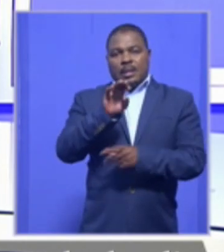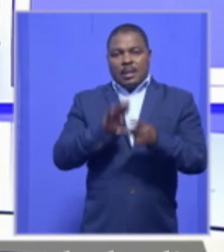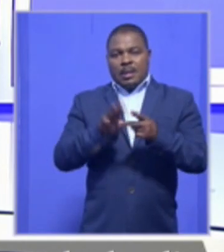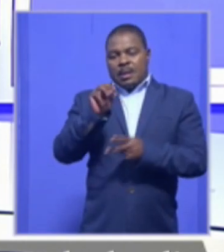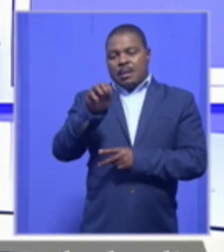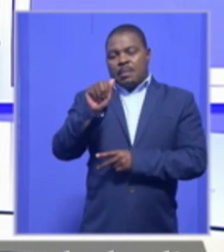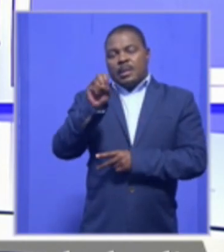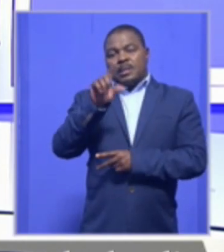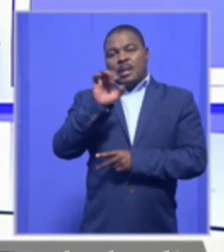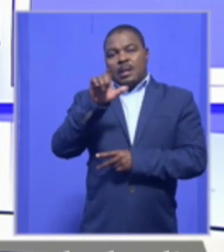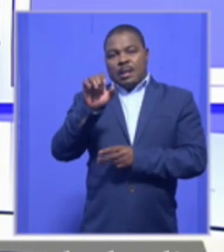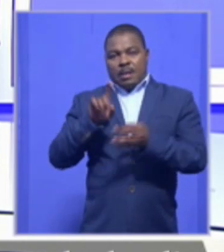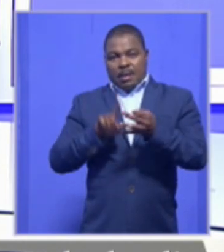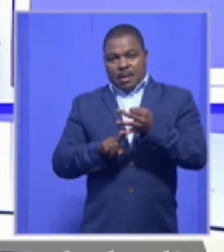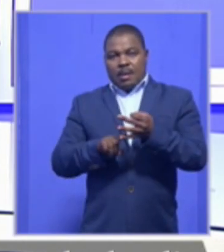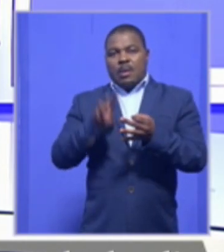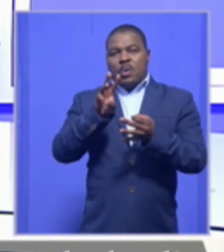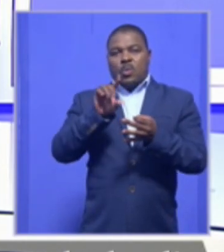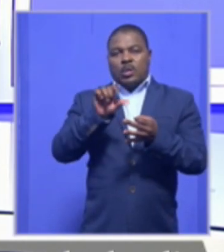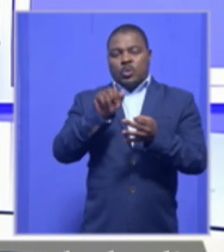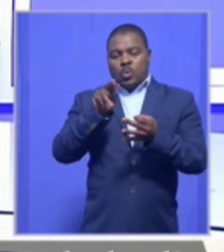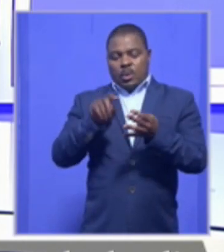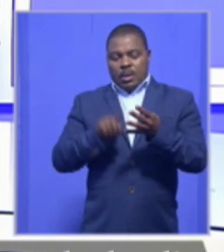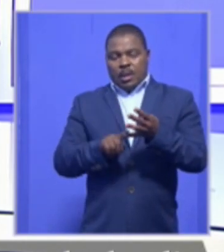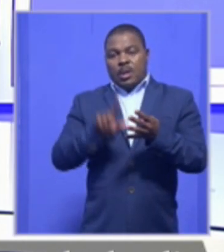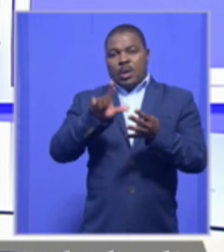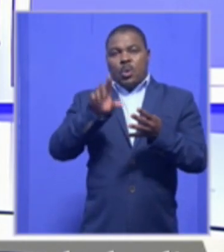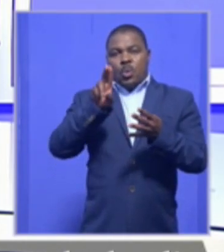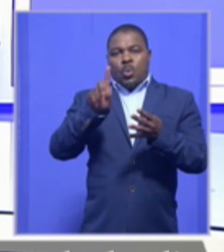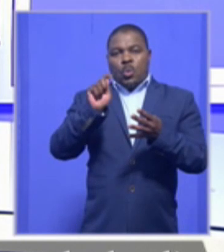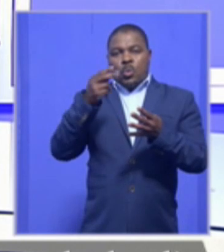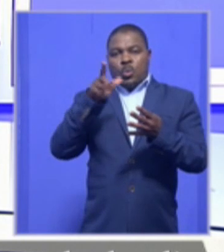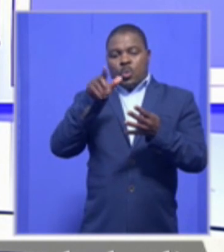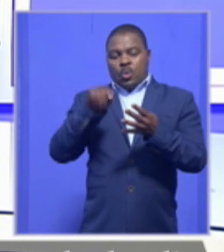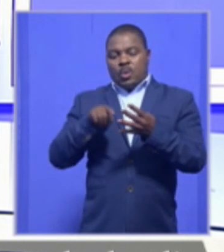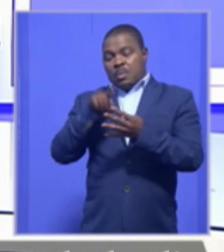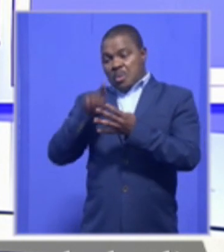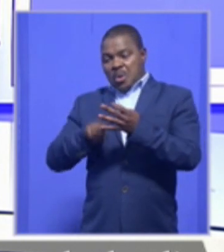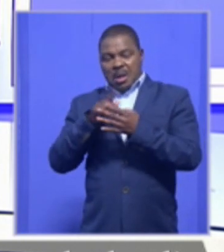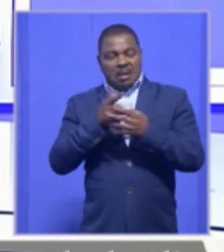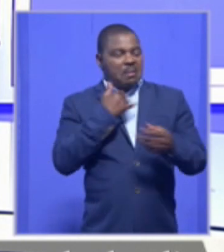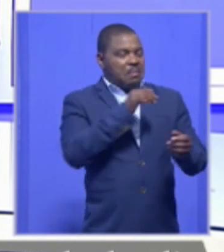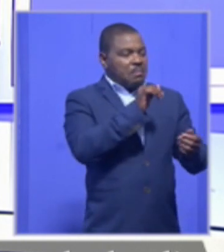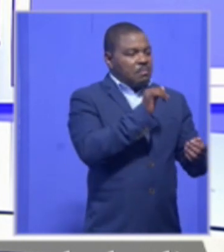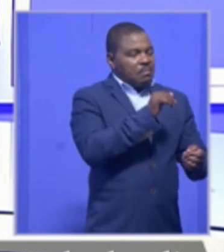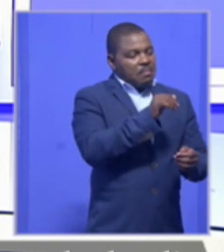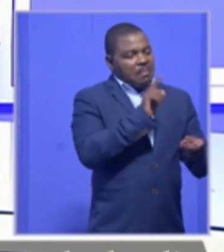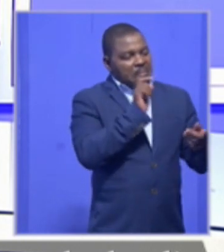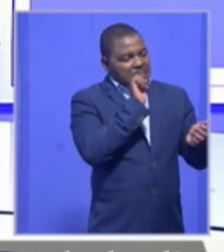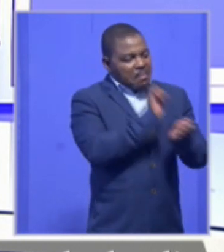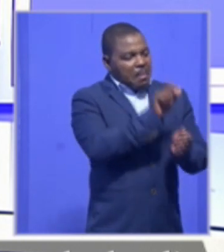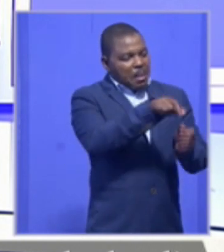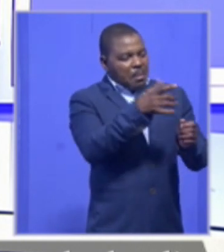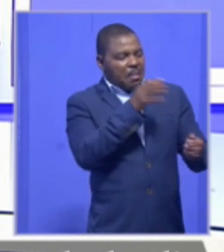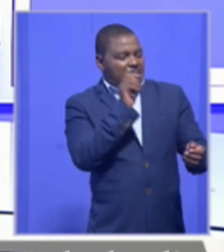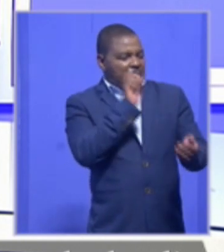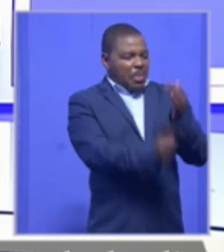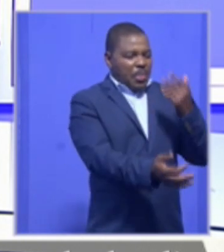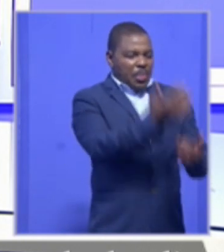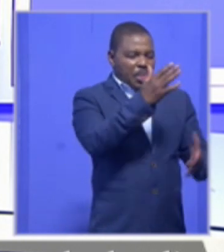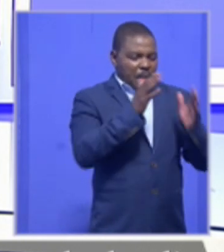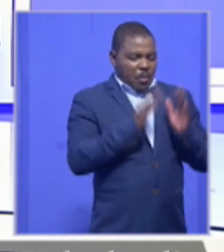Stephen Wilson le Dumisani Luthuli ba latofatšwa ka go thopa ka dikgoka, go betha le go tšhuba ditopo tša batho ba babedi bao ba bego